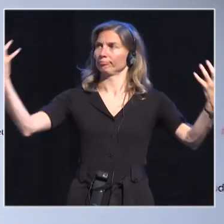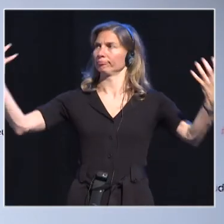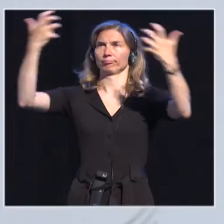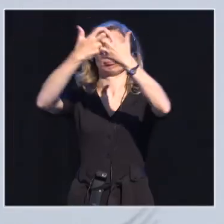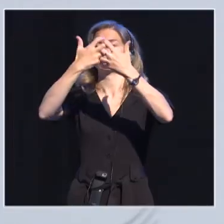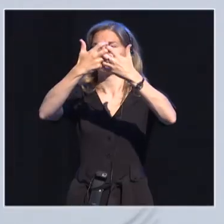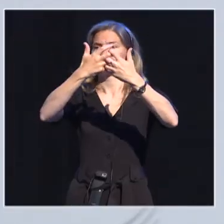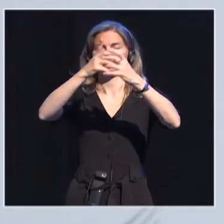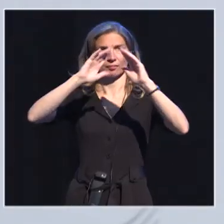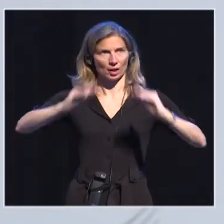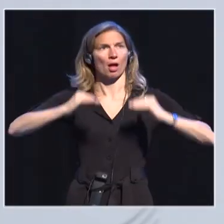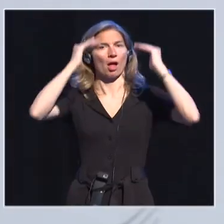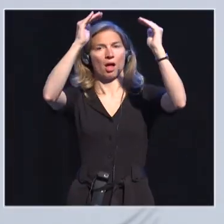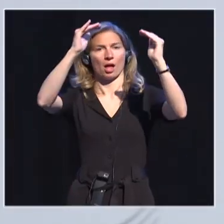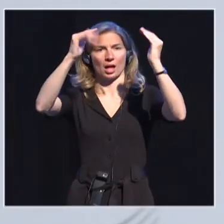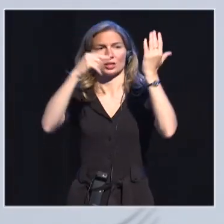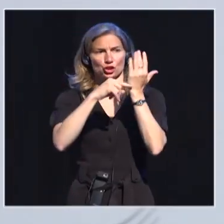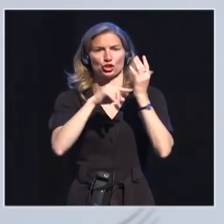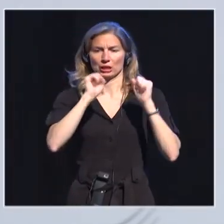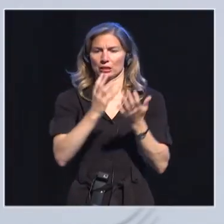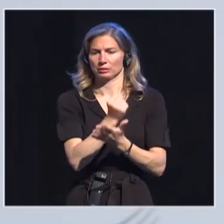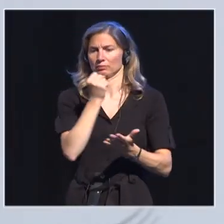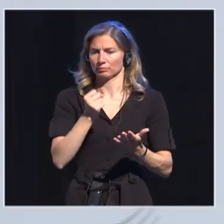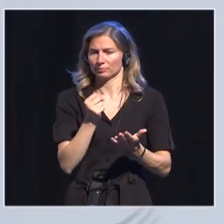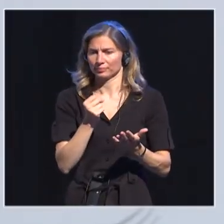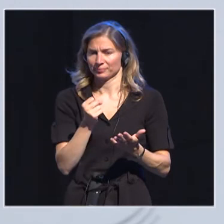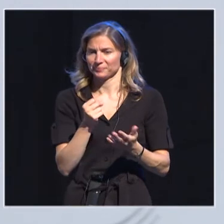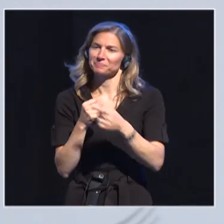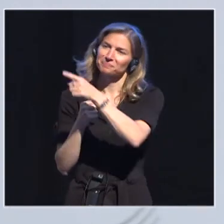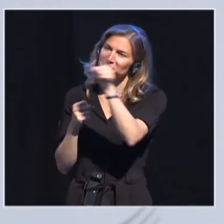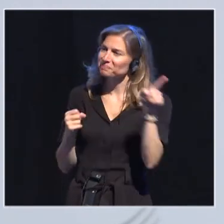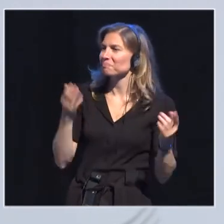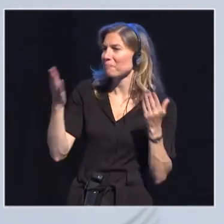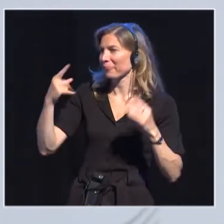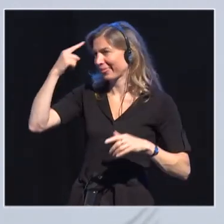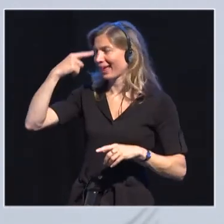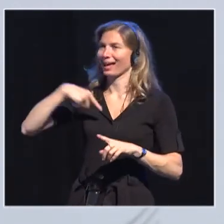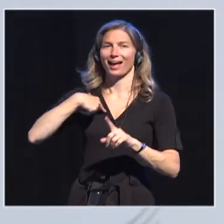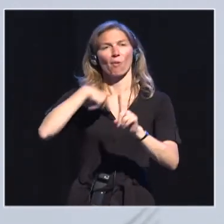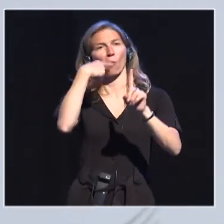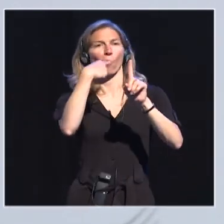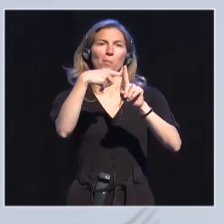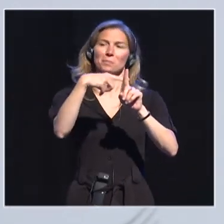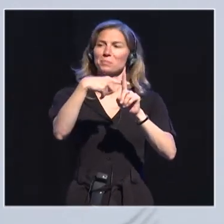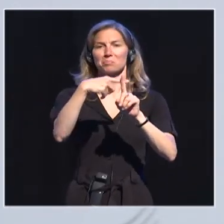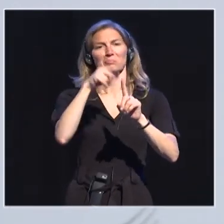enough and that we use technology for that. You might have understood that I'm an optimist on technology, and I